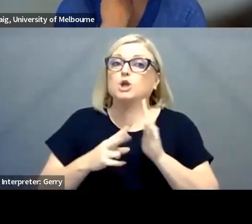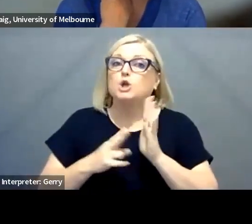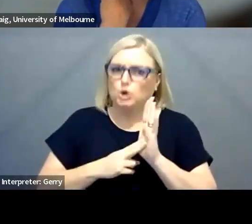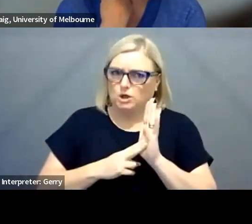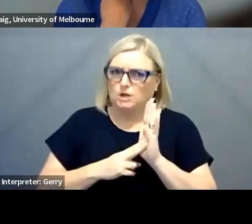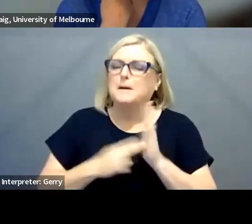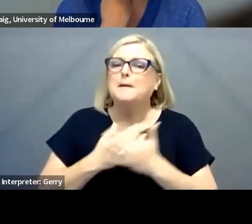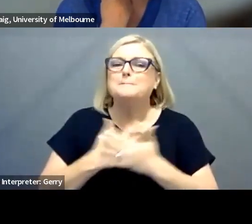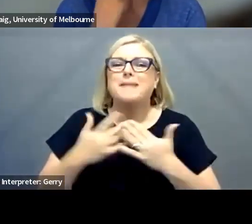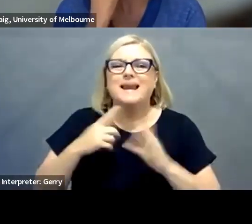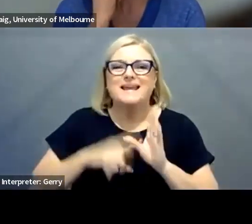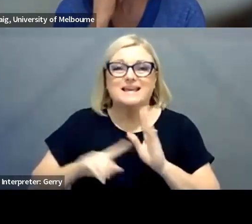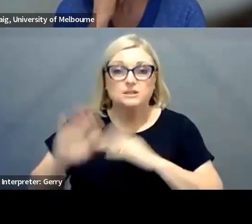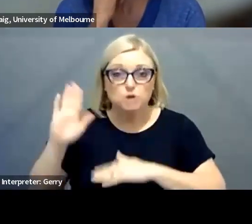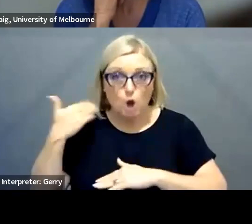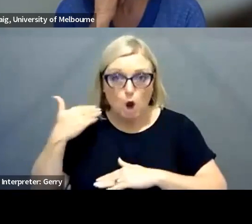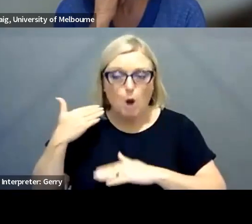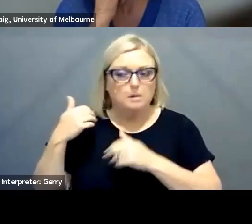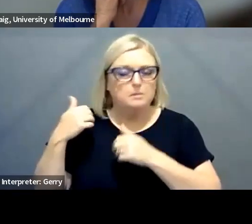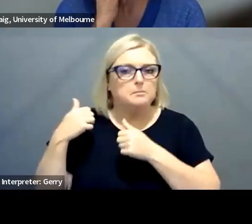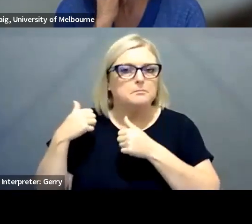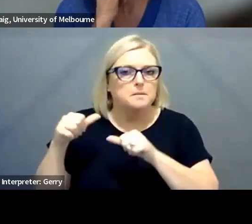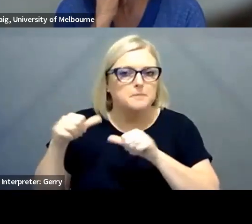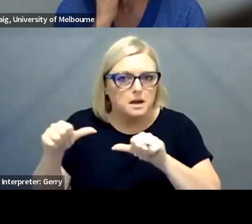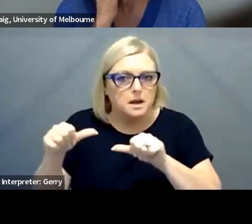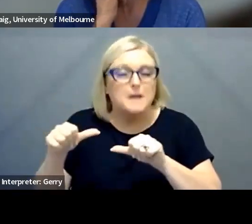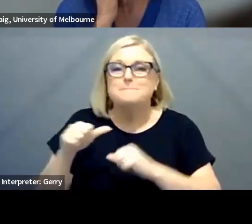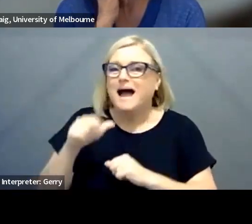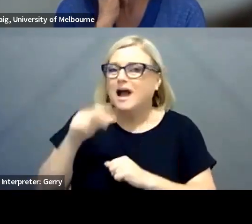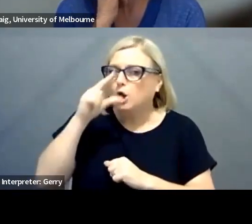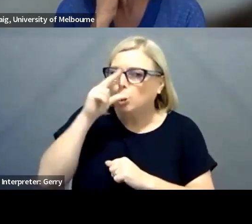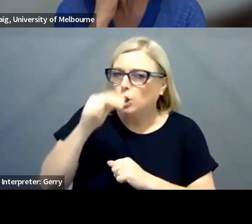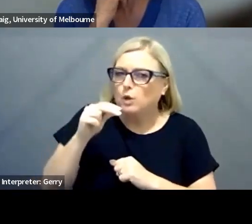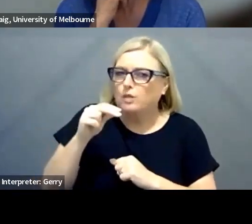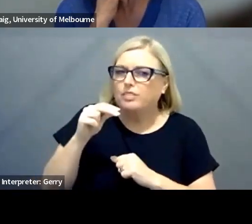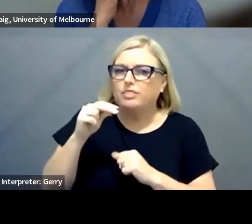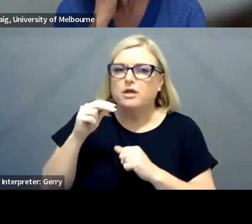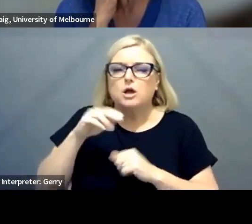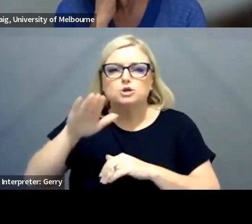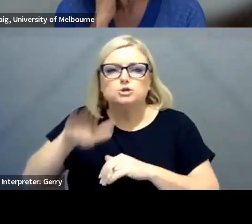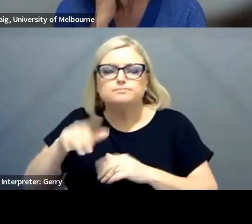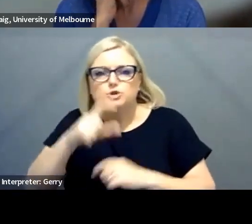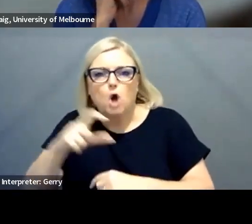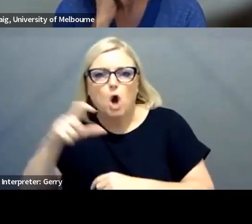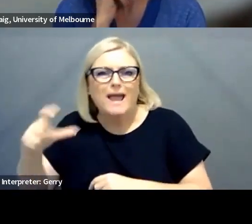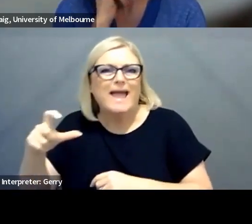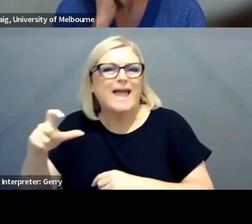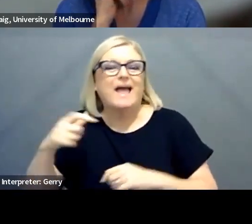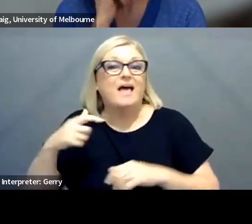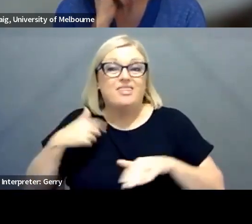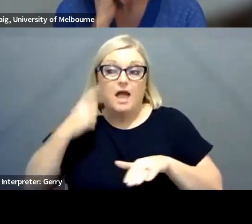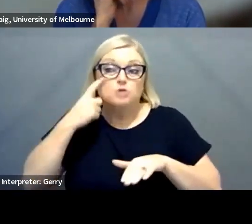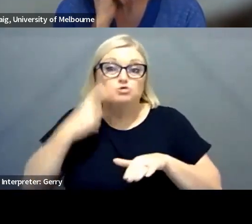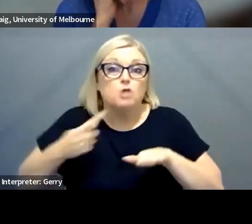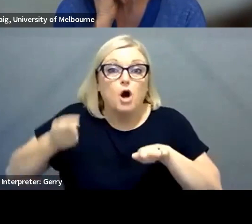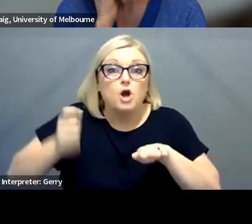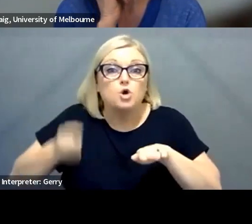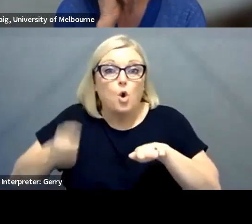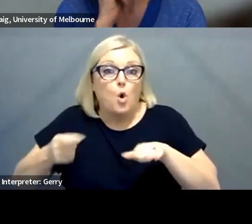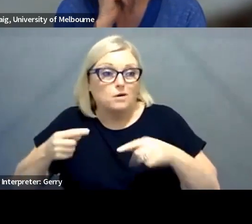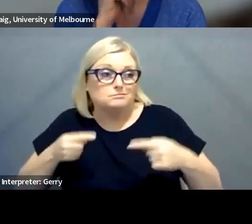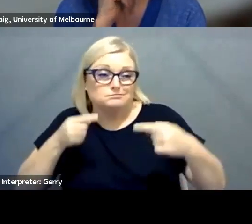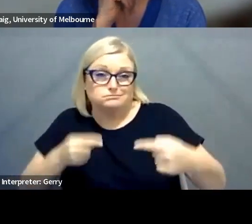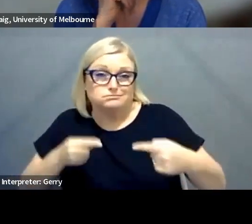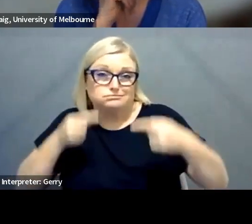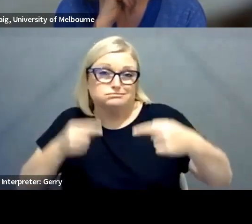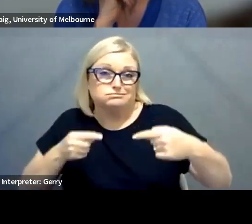the early childhood workers have had real difficulties more recently in running equal pay cases to have their work valued. Some barriers